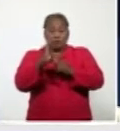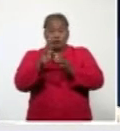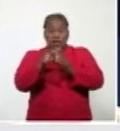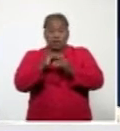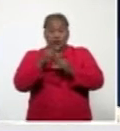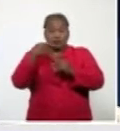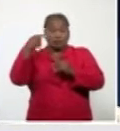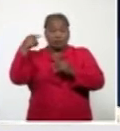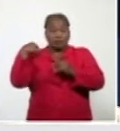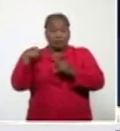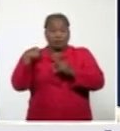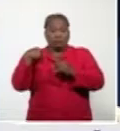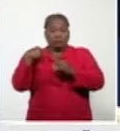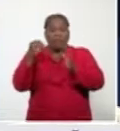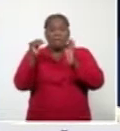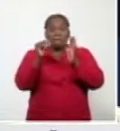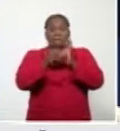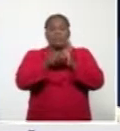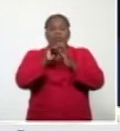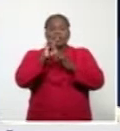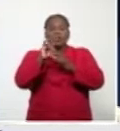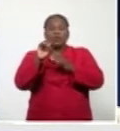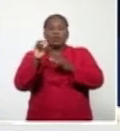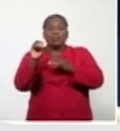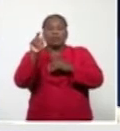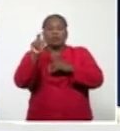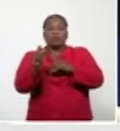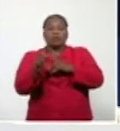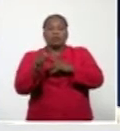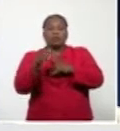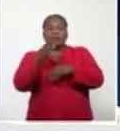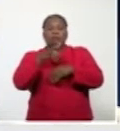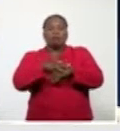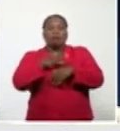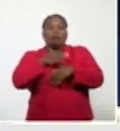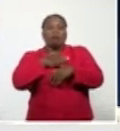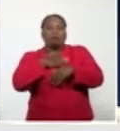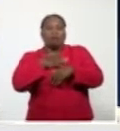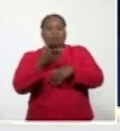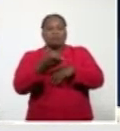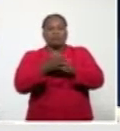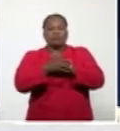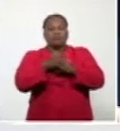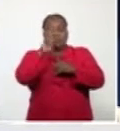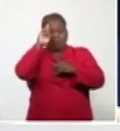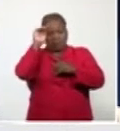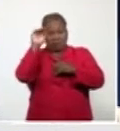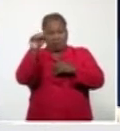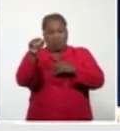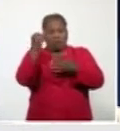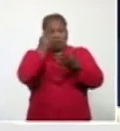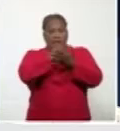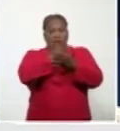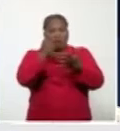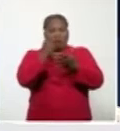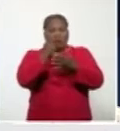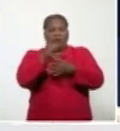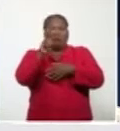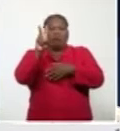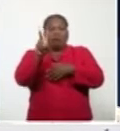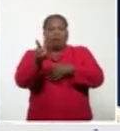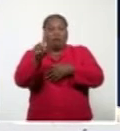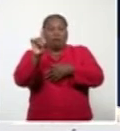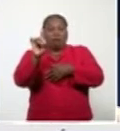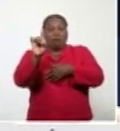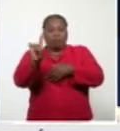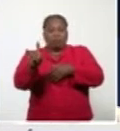Up to 12 o'clock last night, of the 1,900 patients diagnosed, 246 remain